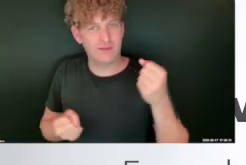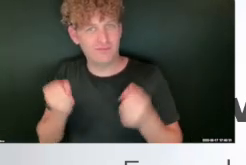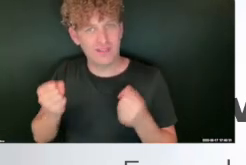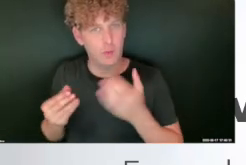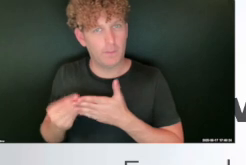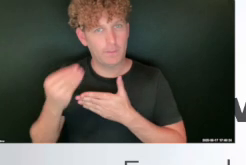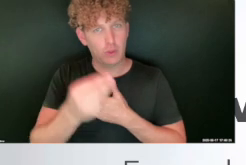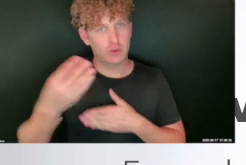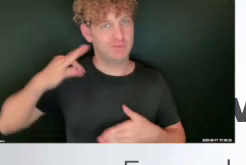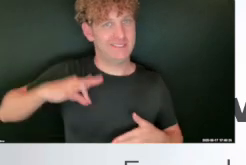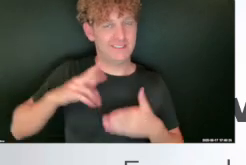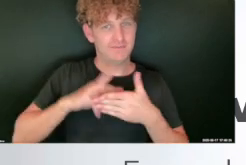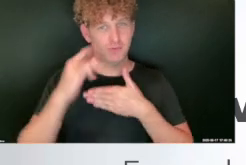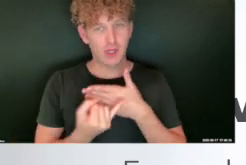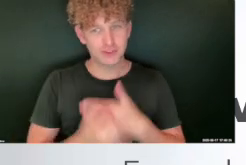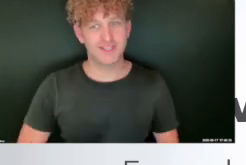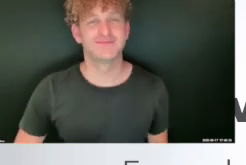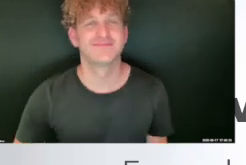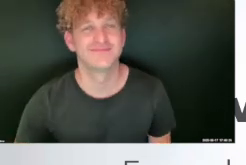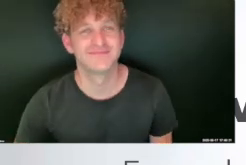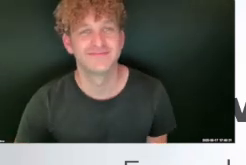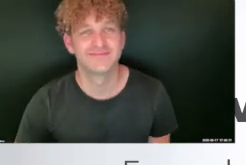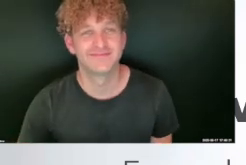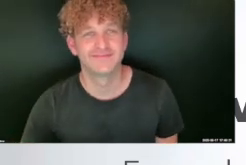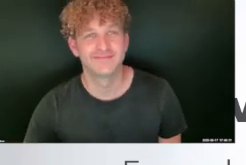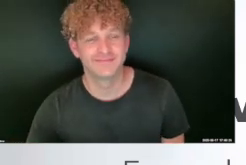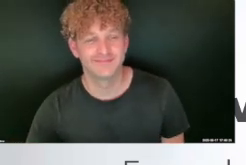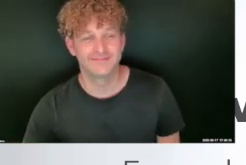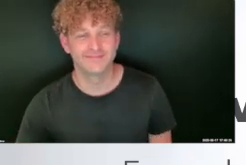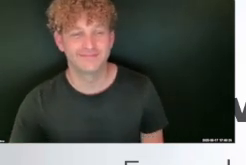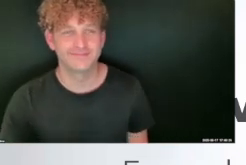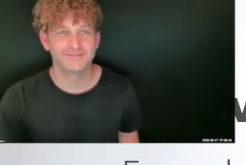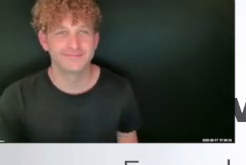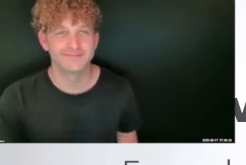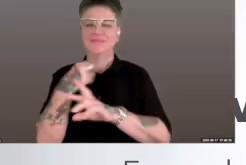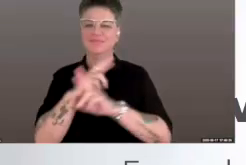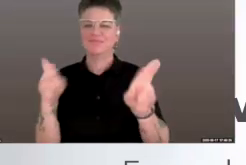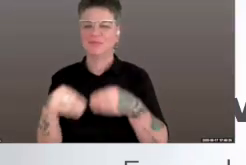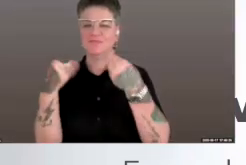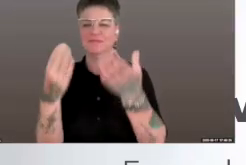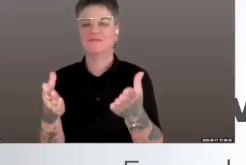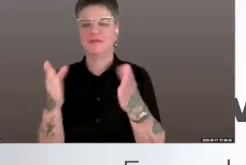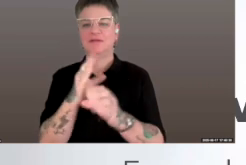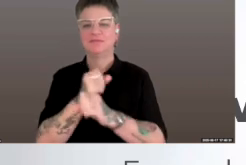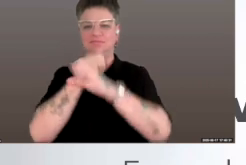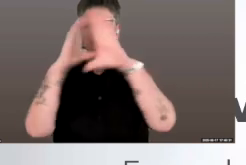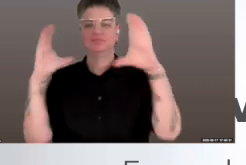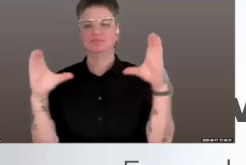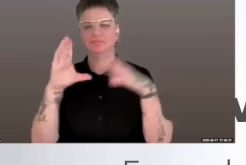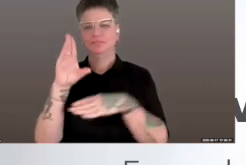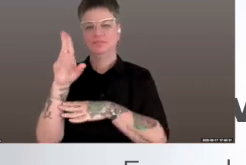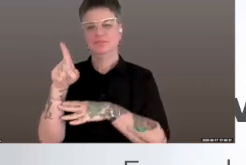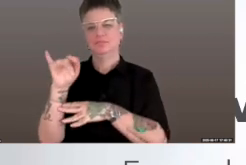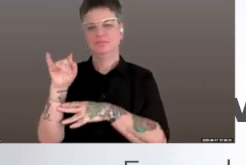Program is also designed to be a complementary option to the regional Clean Cars for All programs by providing a pathway